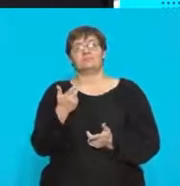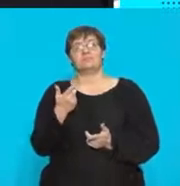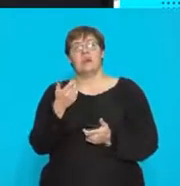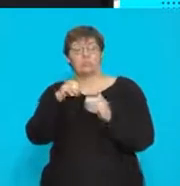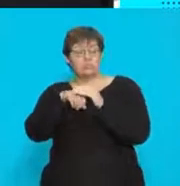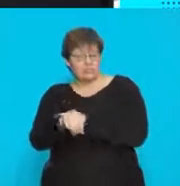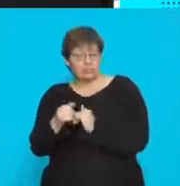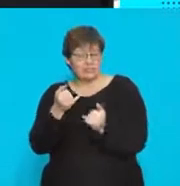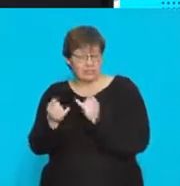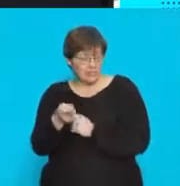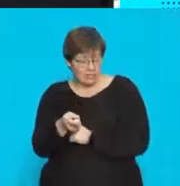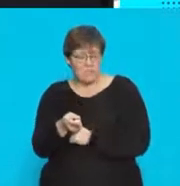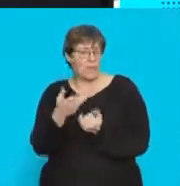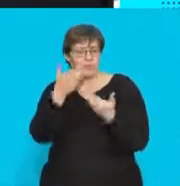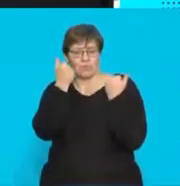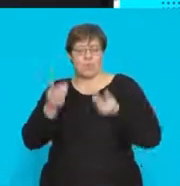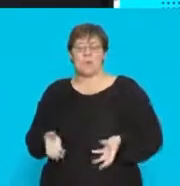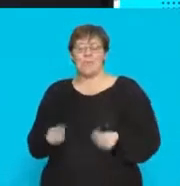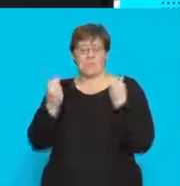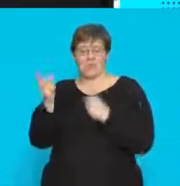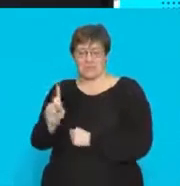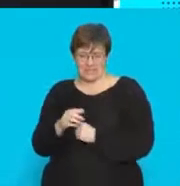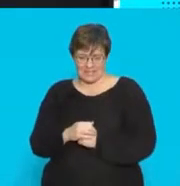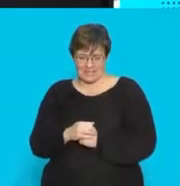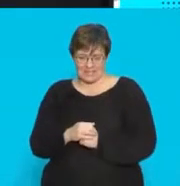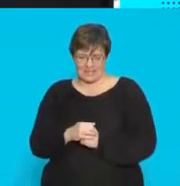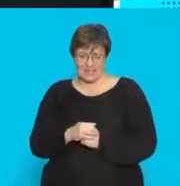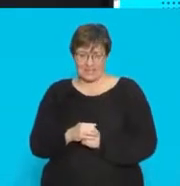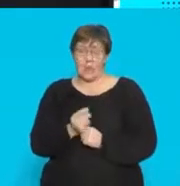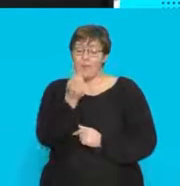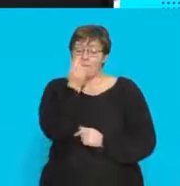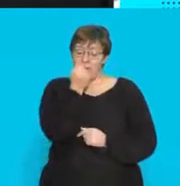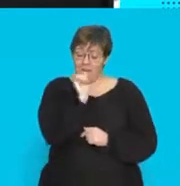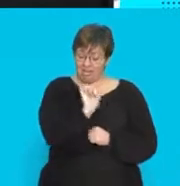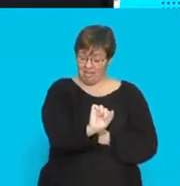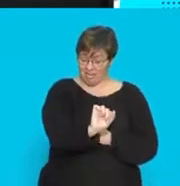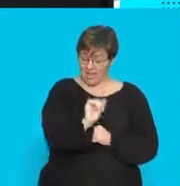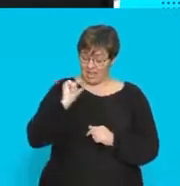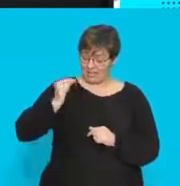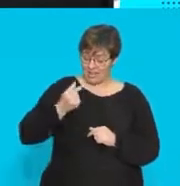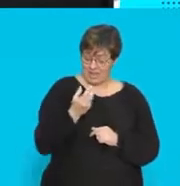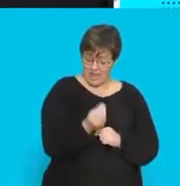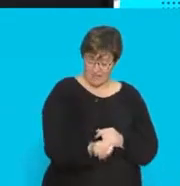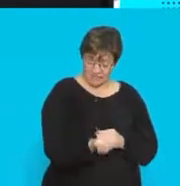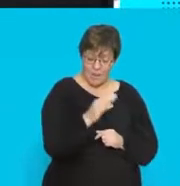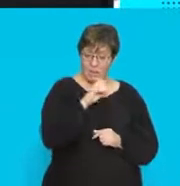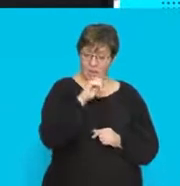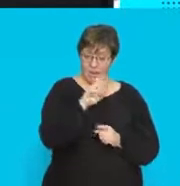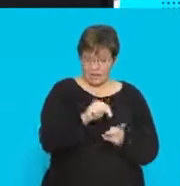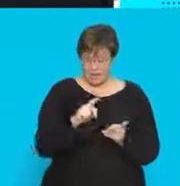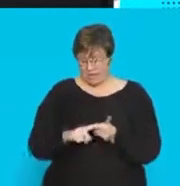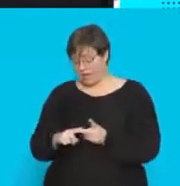we don't know what we're going to get. What's in the male, what genetic material is pollen, what is